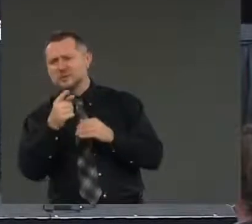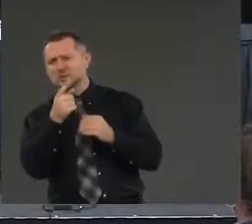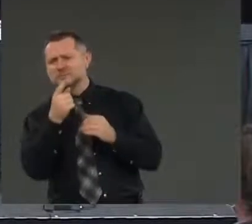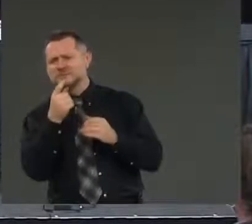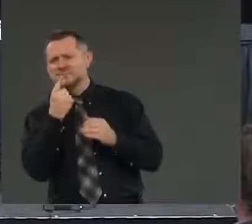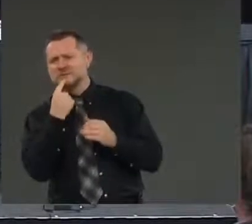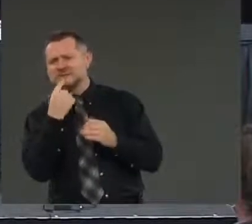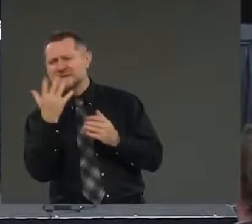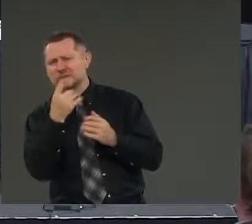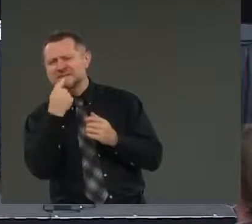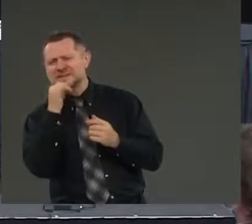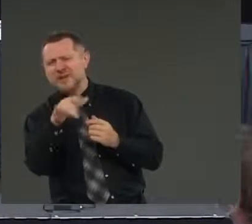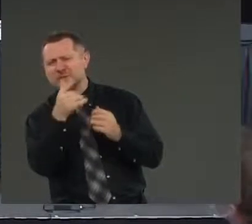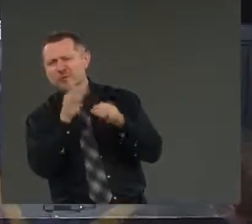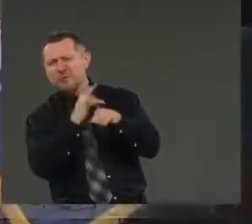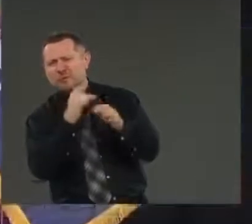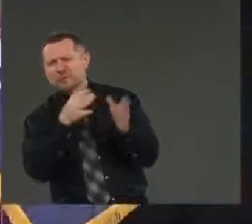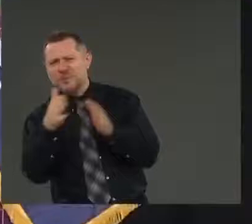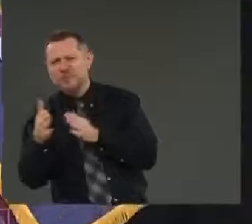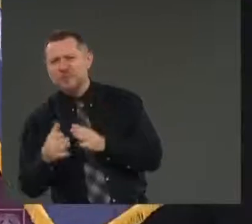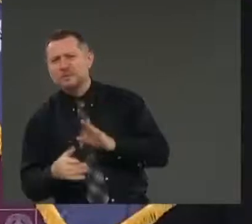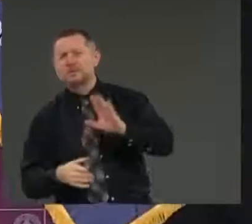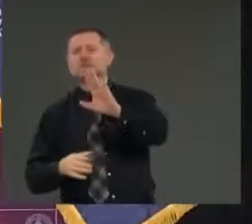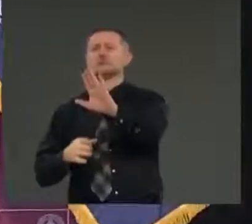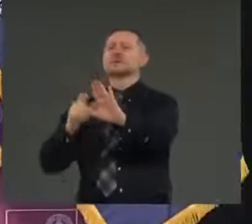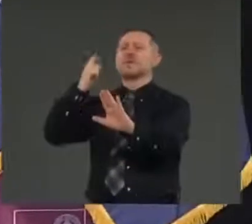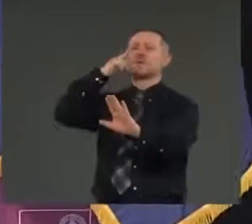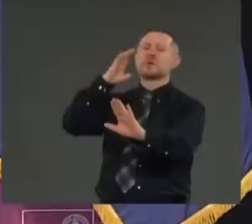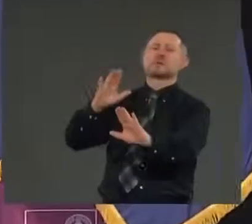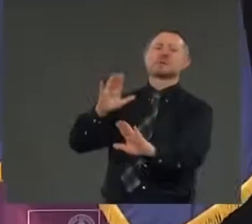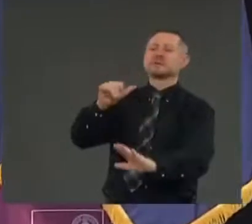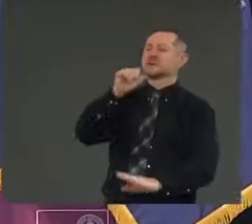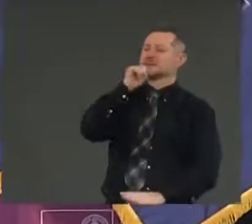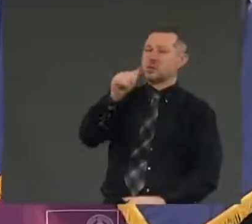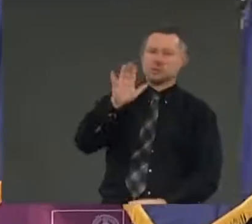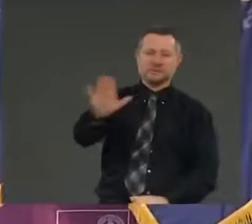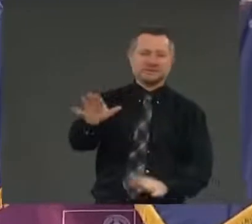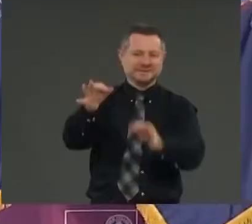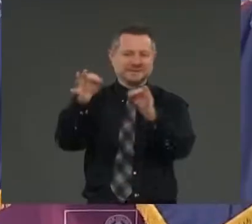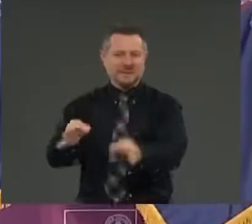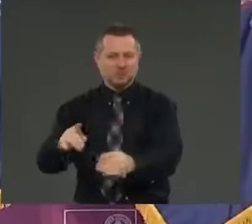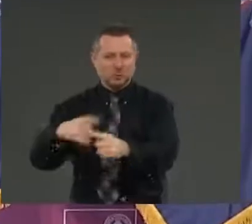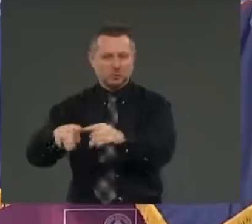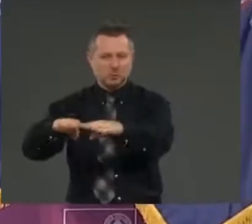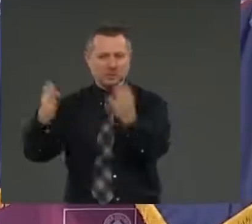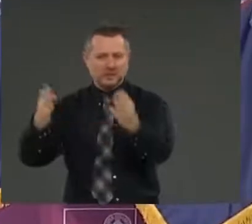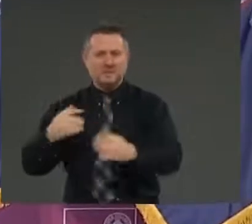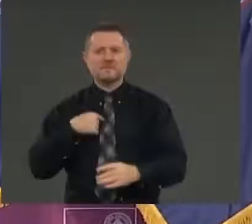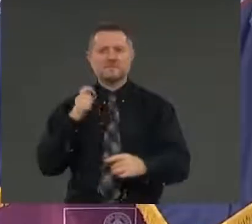that are open? It's not up to you when you open. You